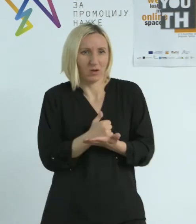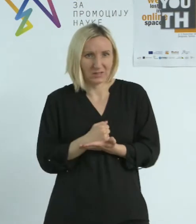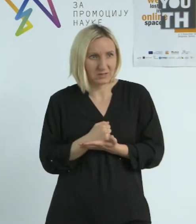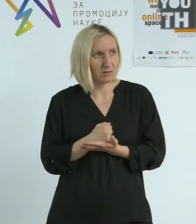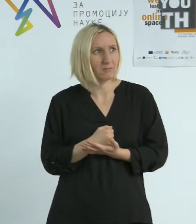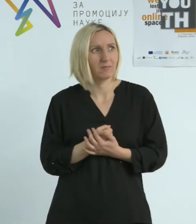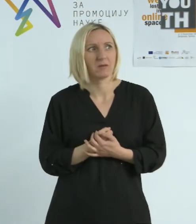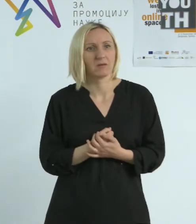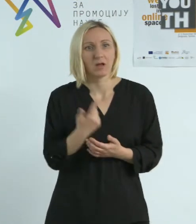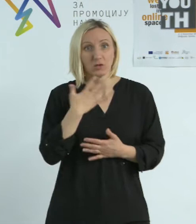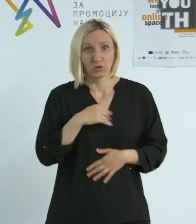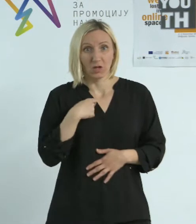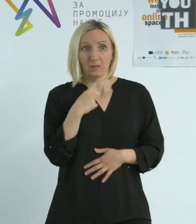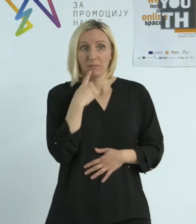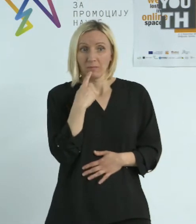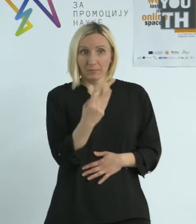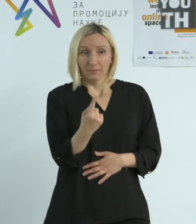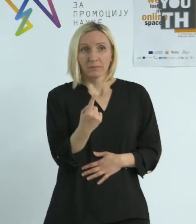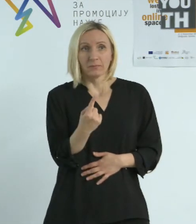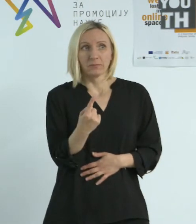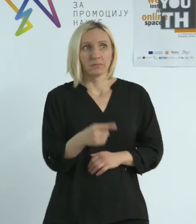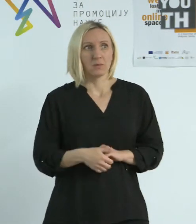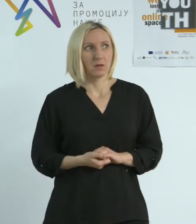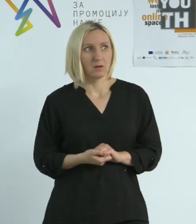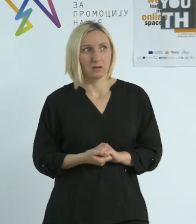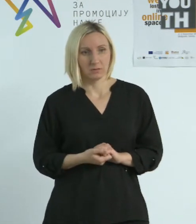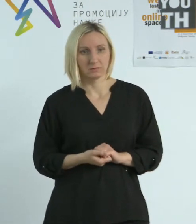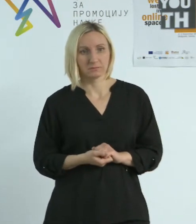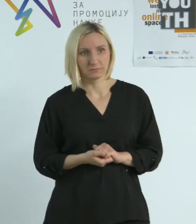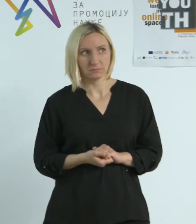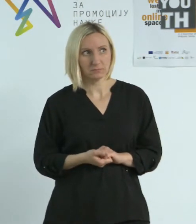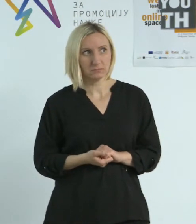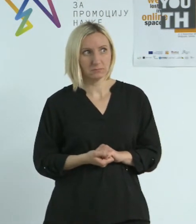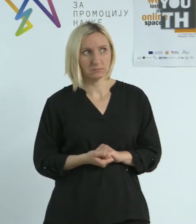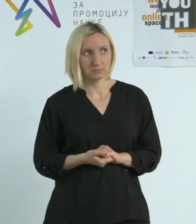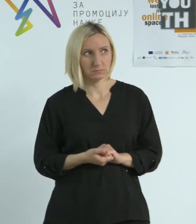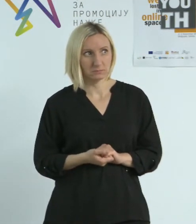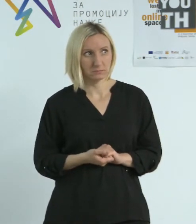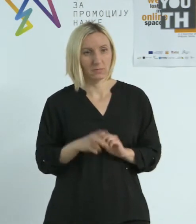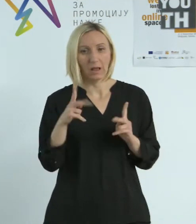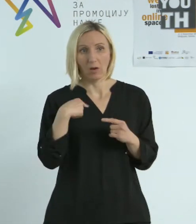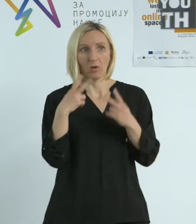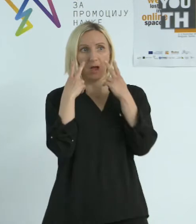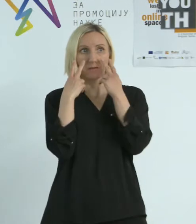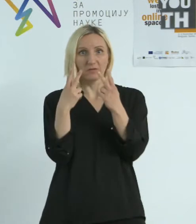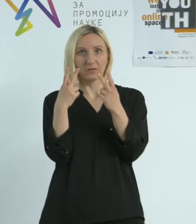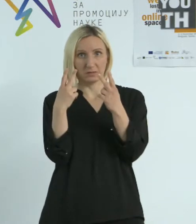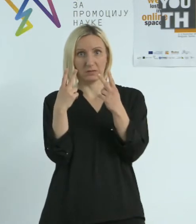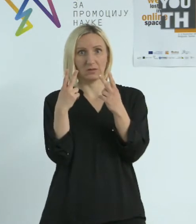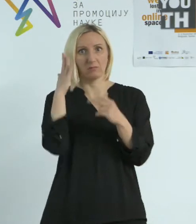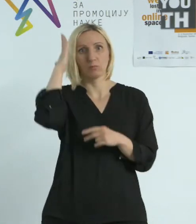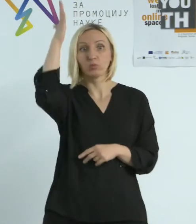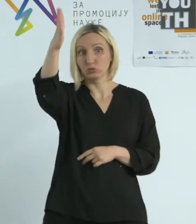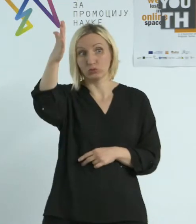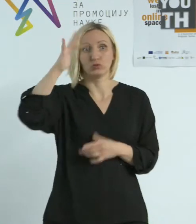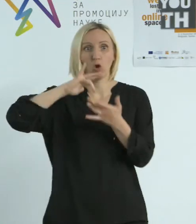to emphasize, but not maybe to using Doodle, but how I see the future